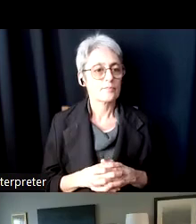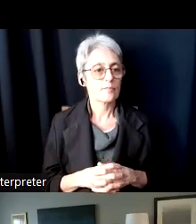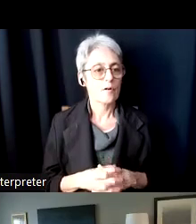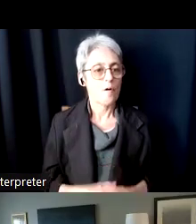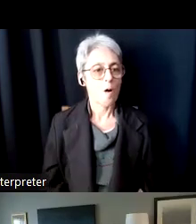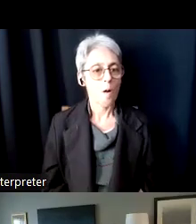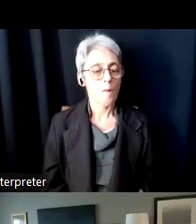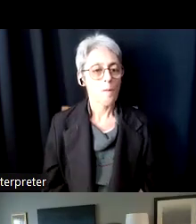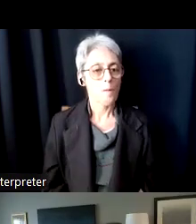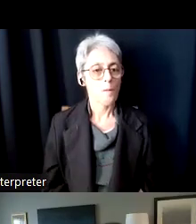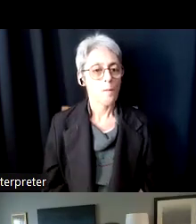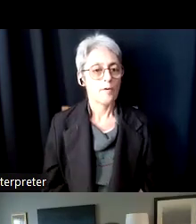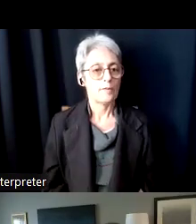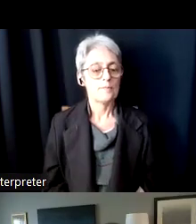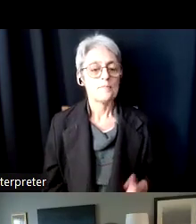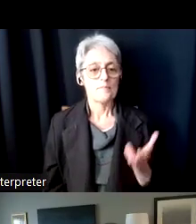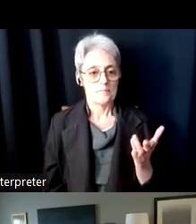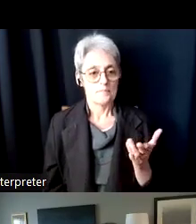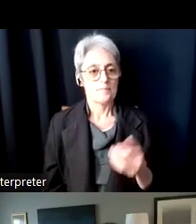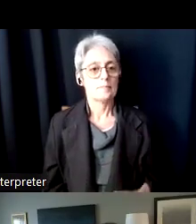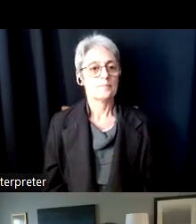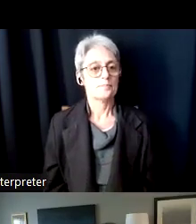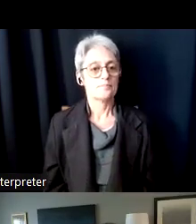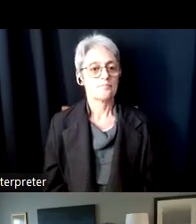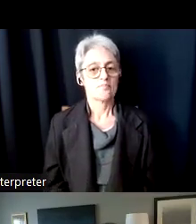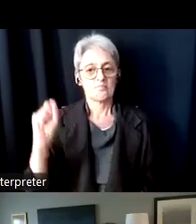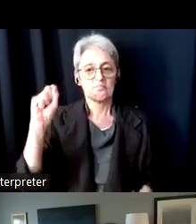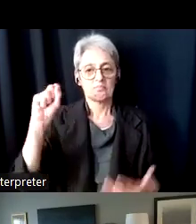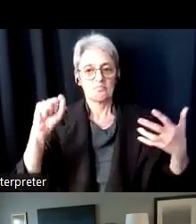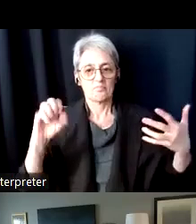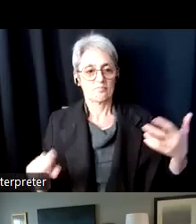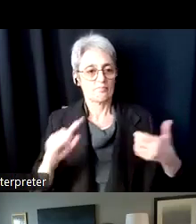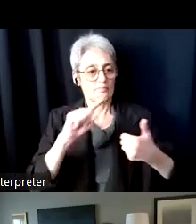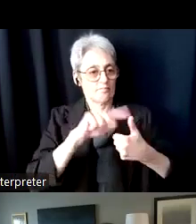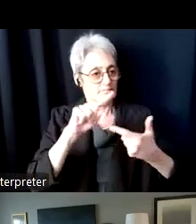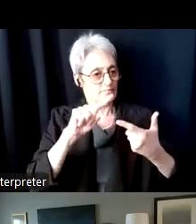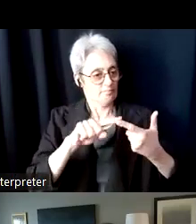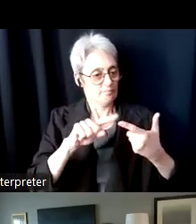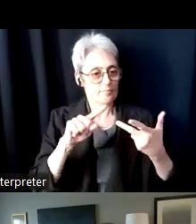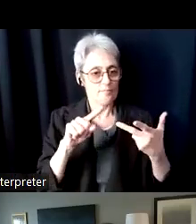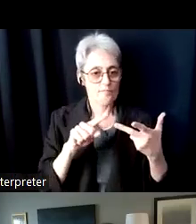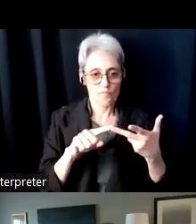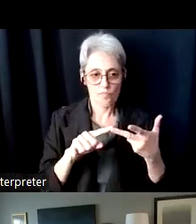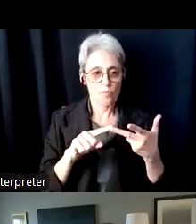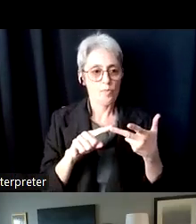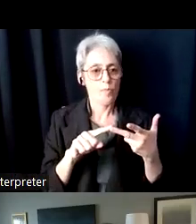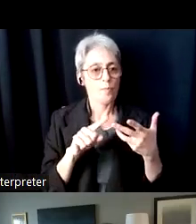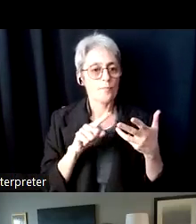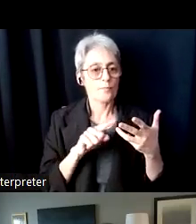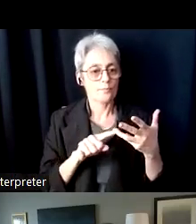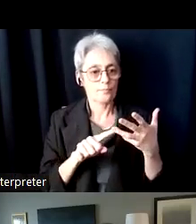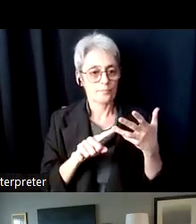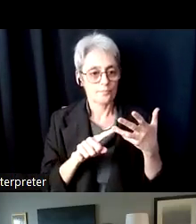The IRIS benefit package. So this includes vocational services, transportation, supportive home care,